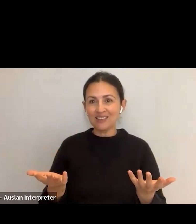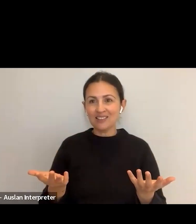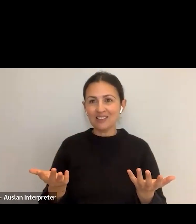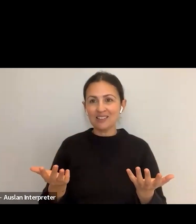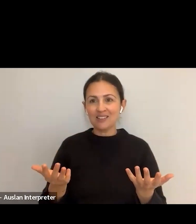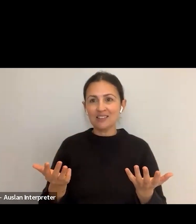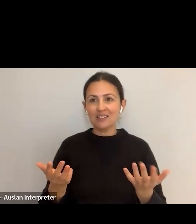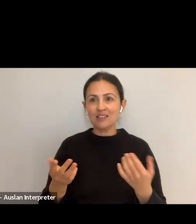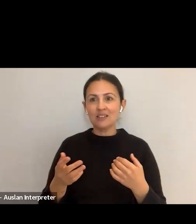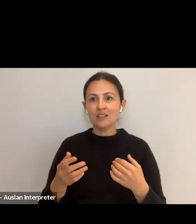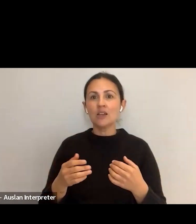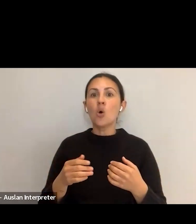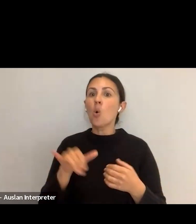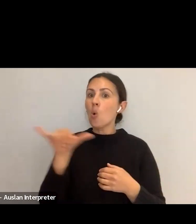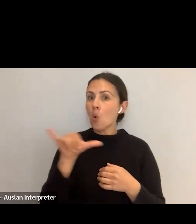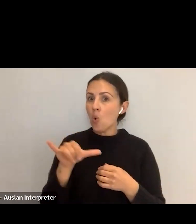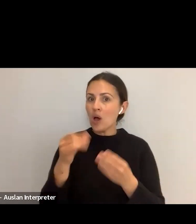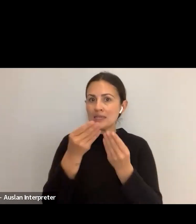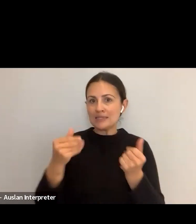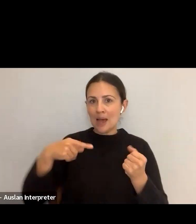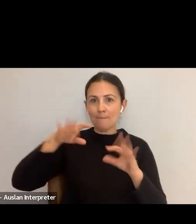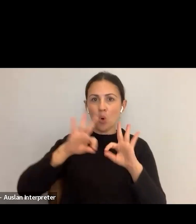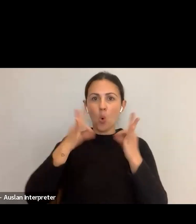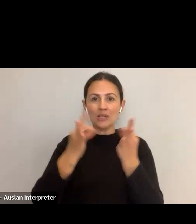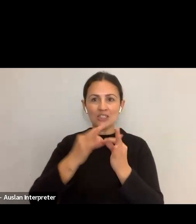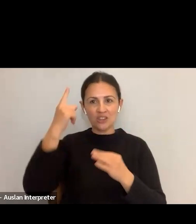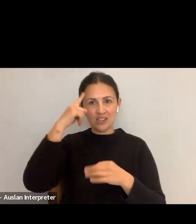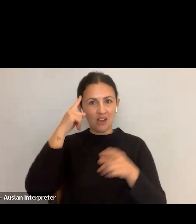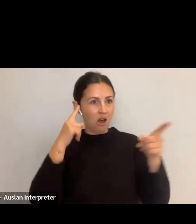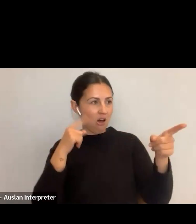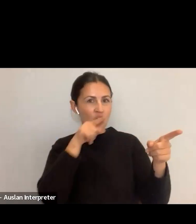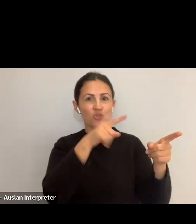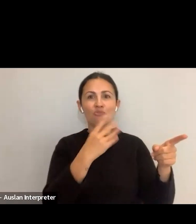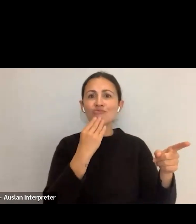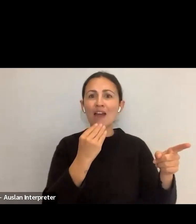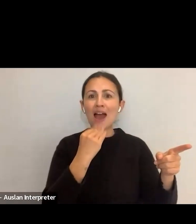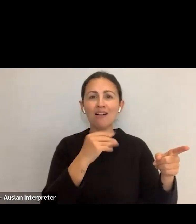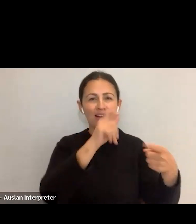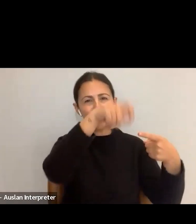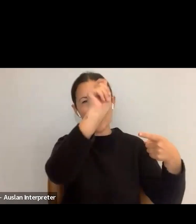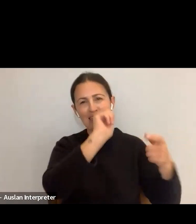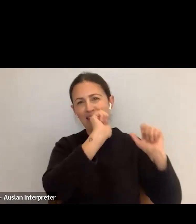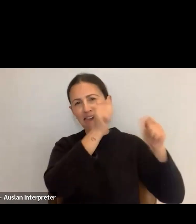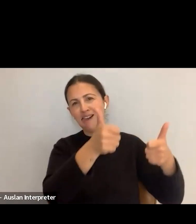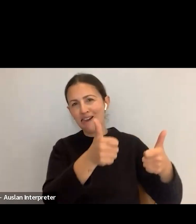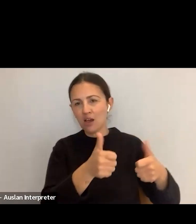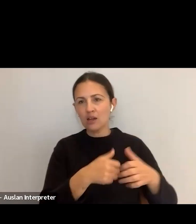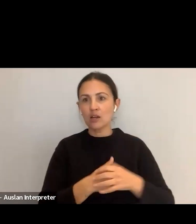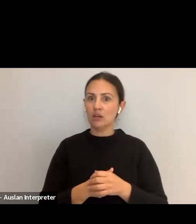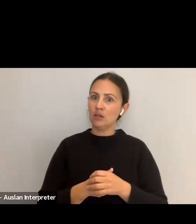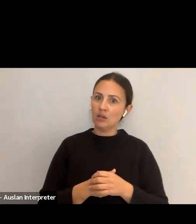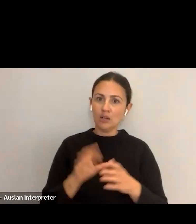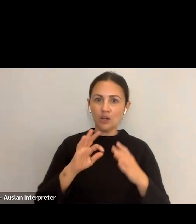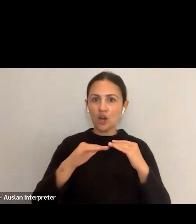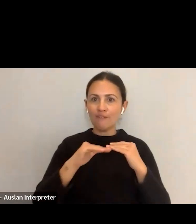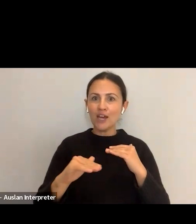retain you and think they've done the diversity win because they've got the brown person on the table. But the brown person can be quite isolated if